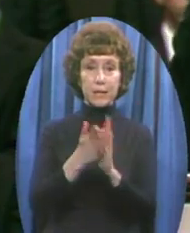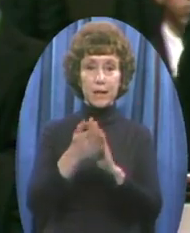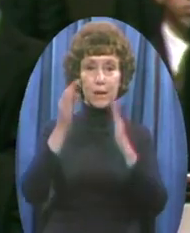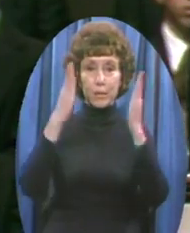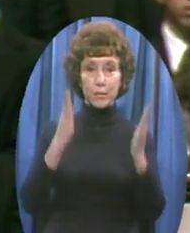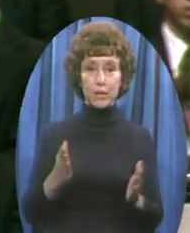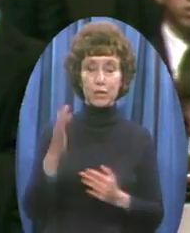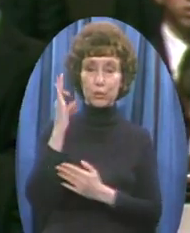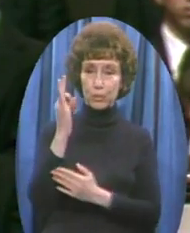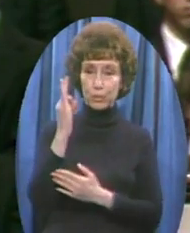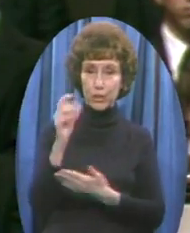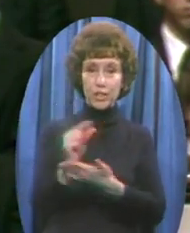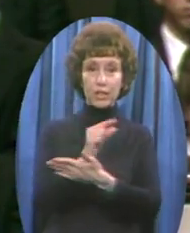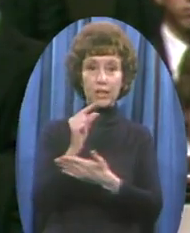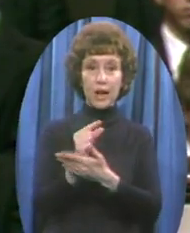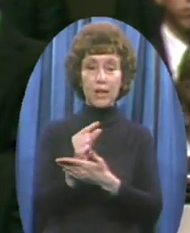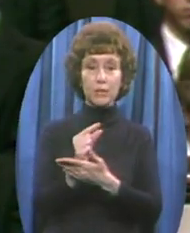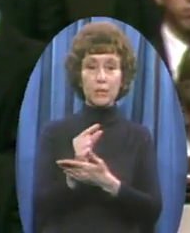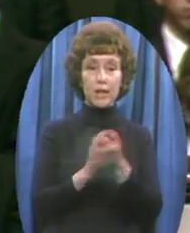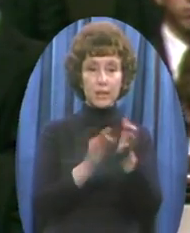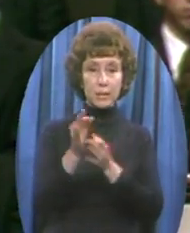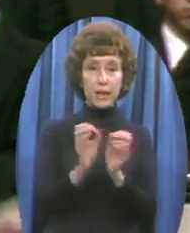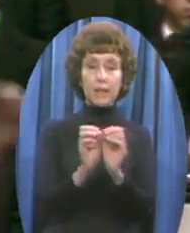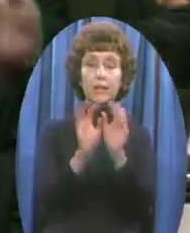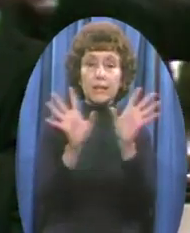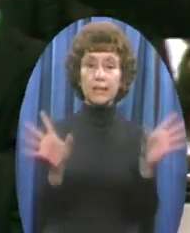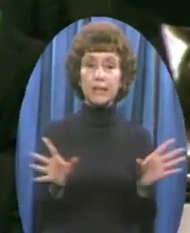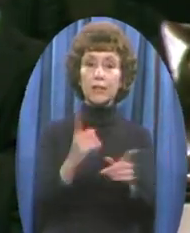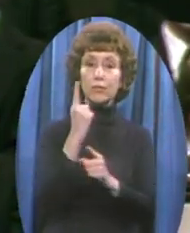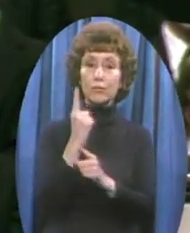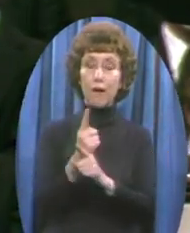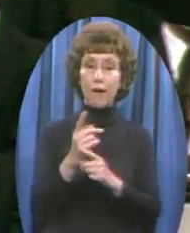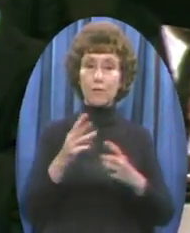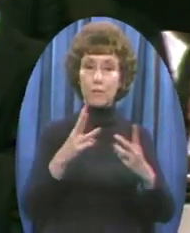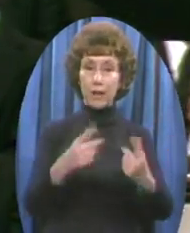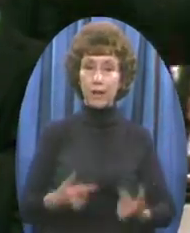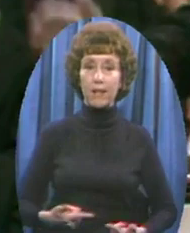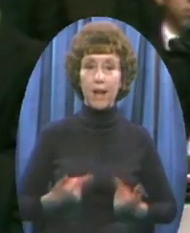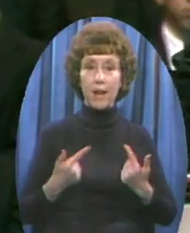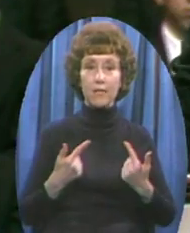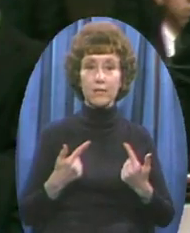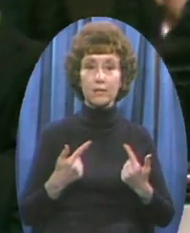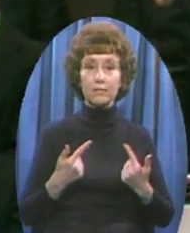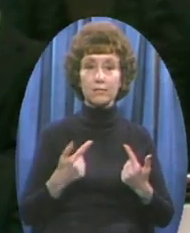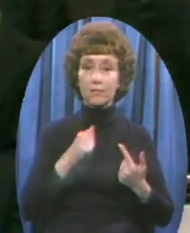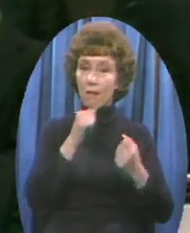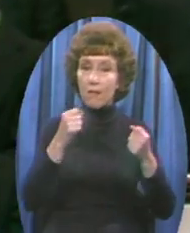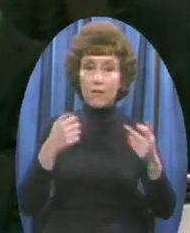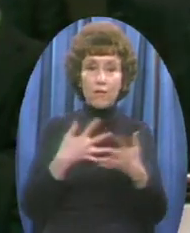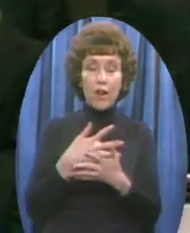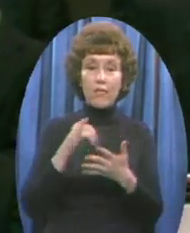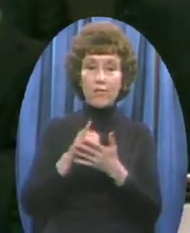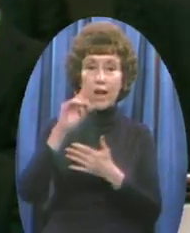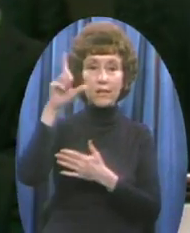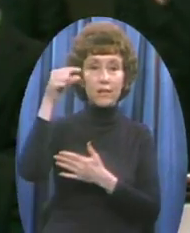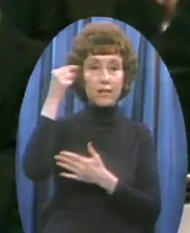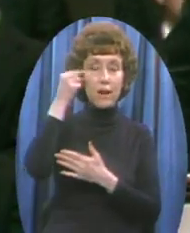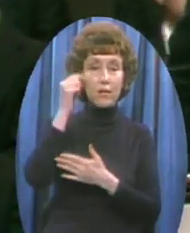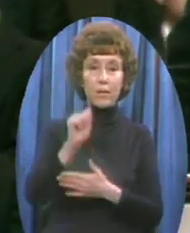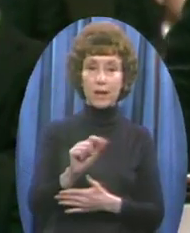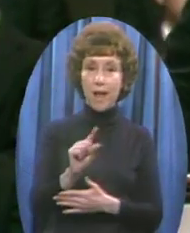gospel and to tell it like it is for fear that some government agent might walk in the back